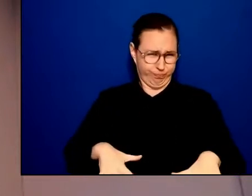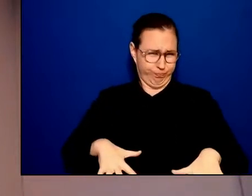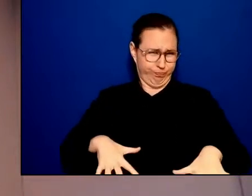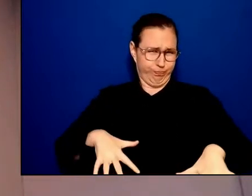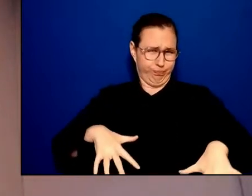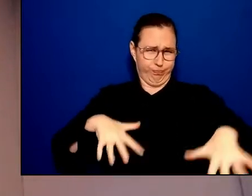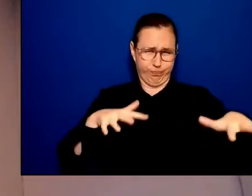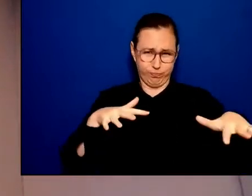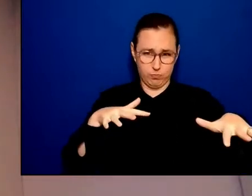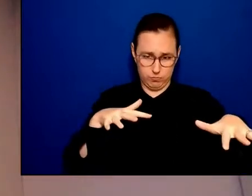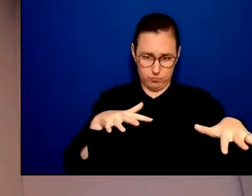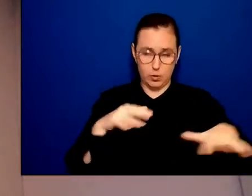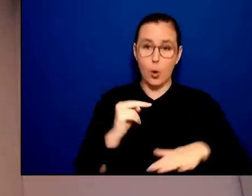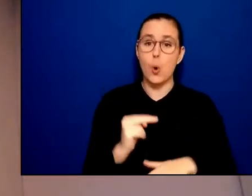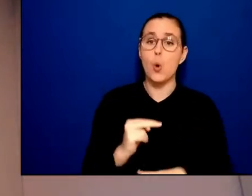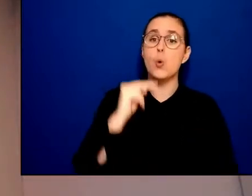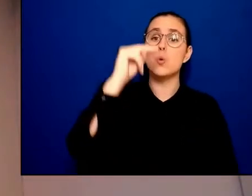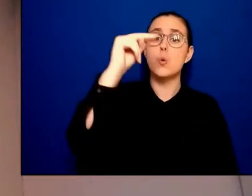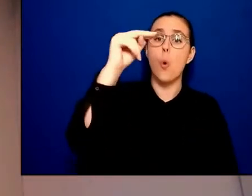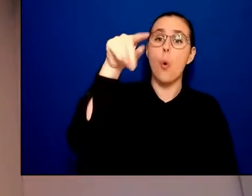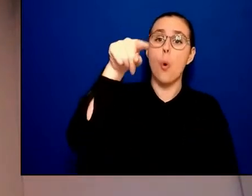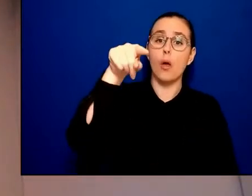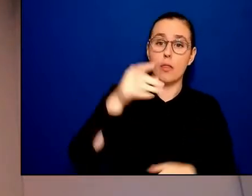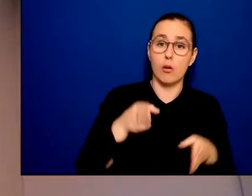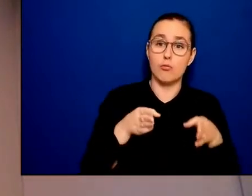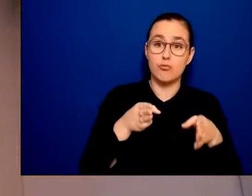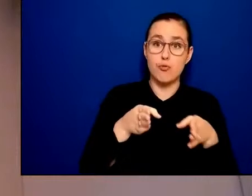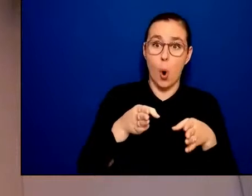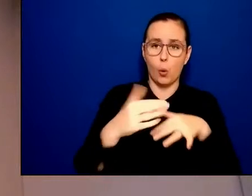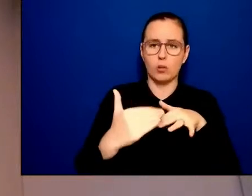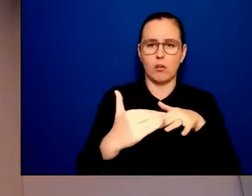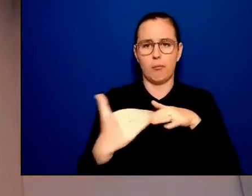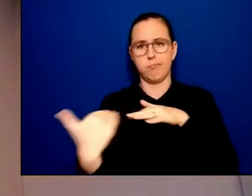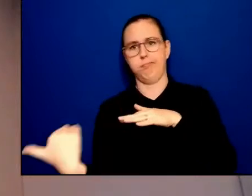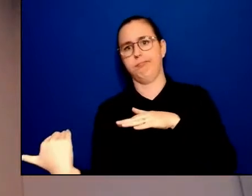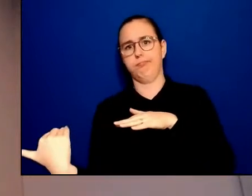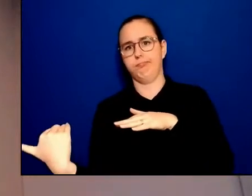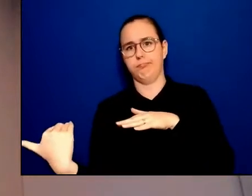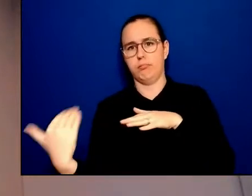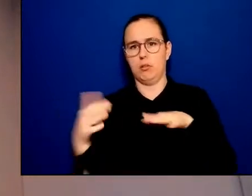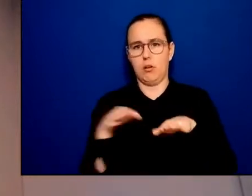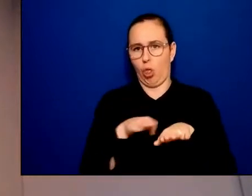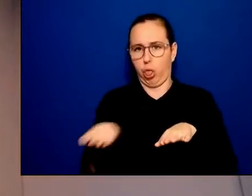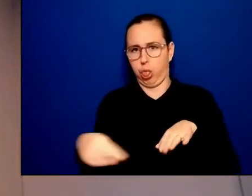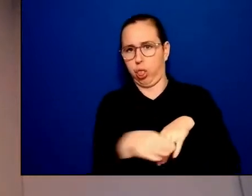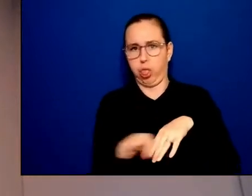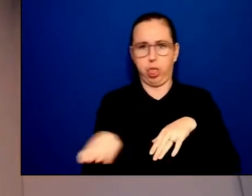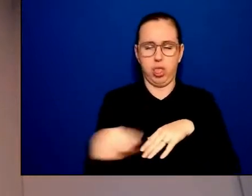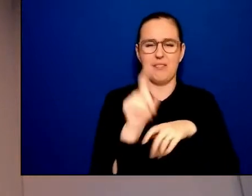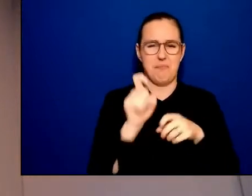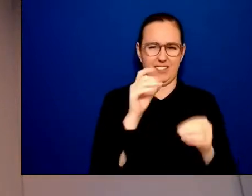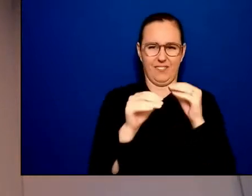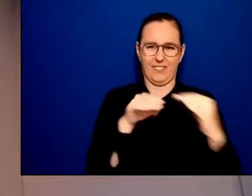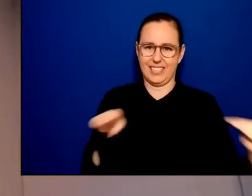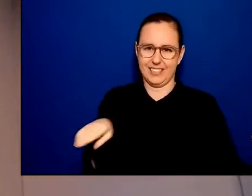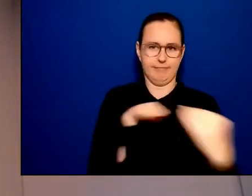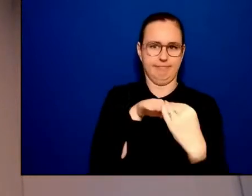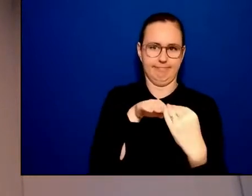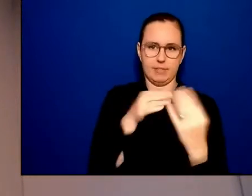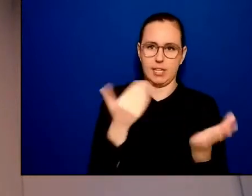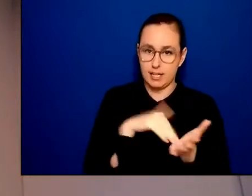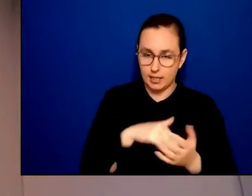result of the significant water that we've seen through that area. And moving on over to Vancouver Islands on Highway 1,